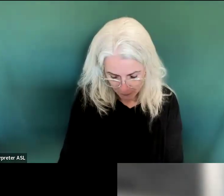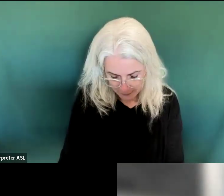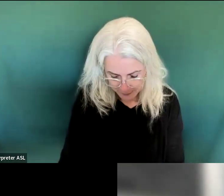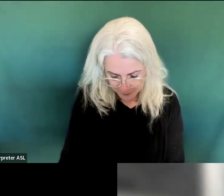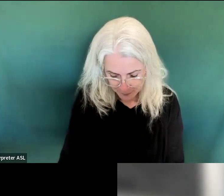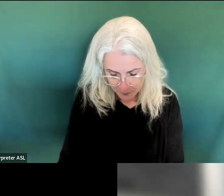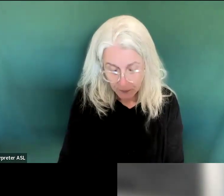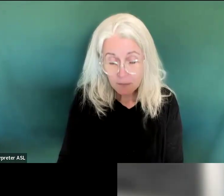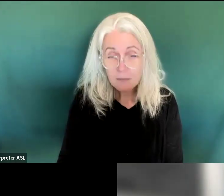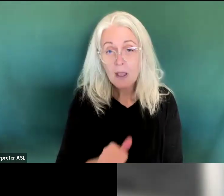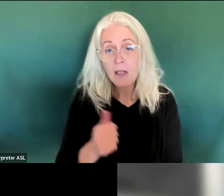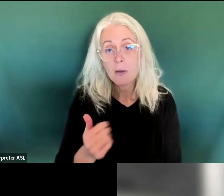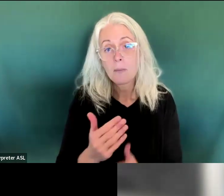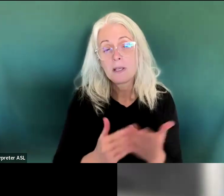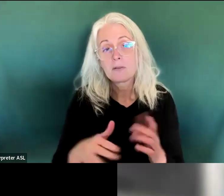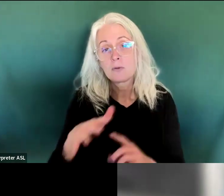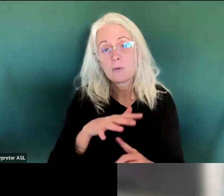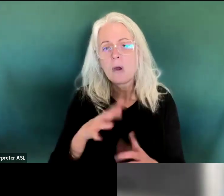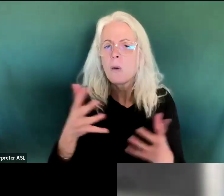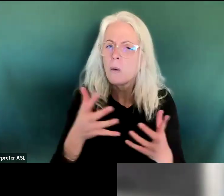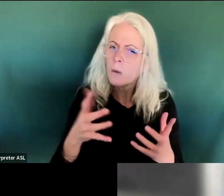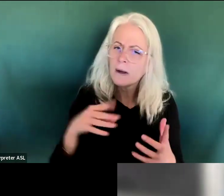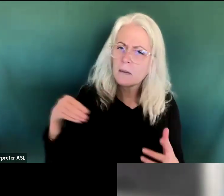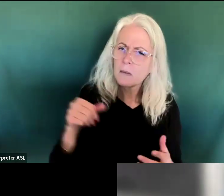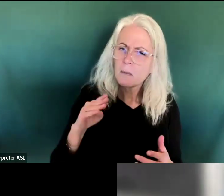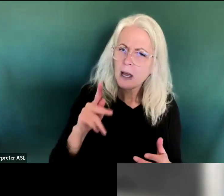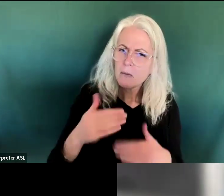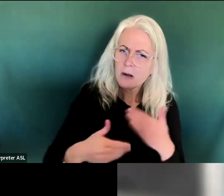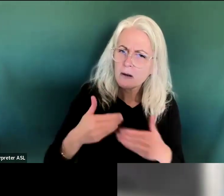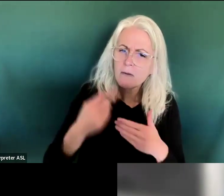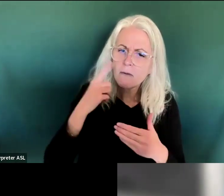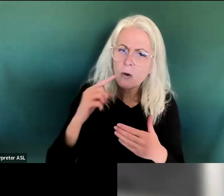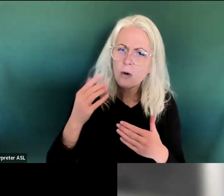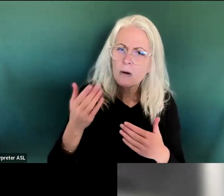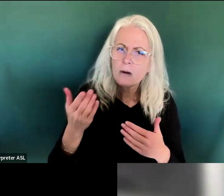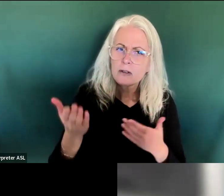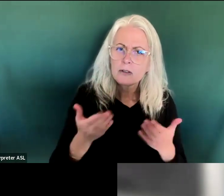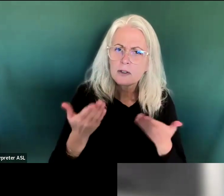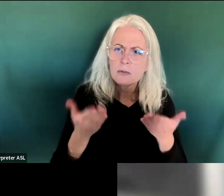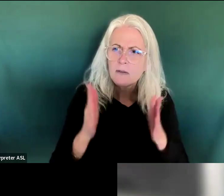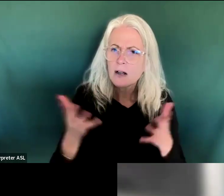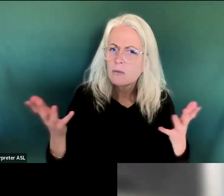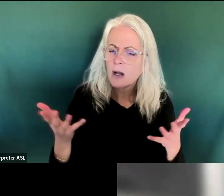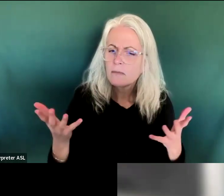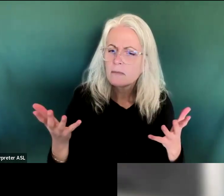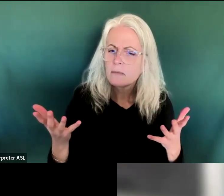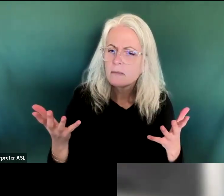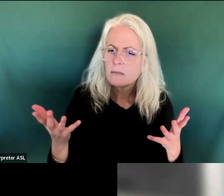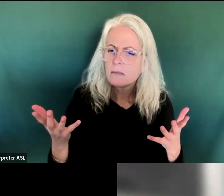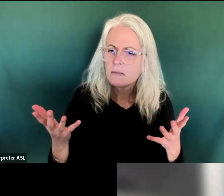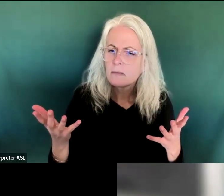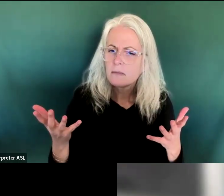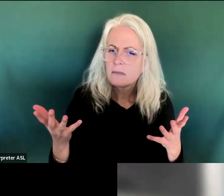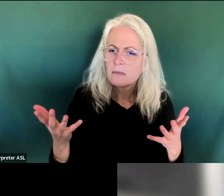And then the other piece was around what is the reimbursement process for service providers. And the